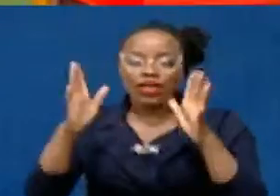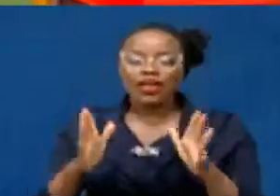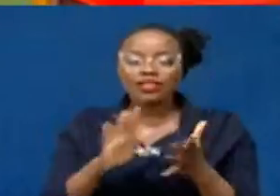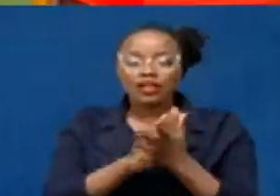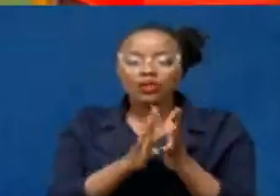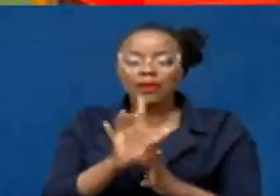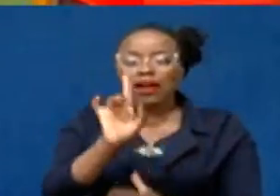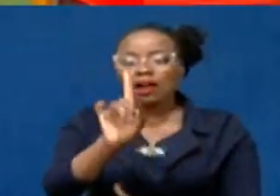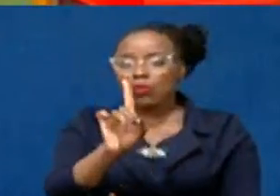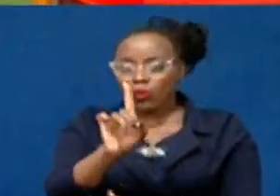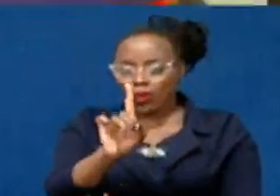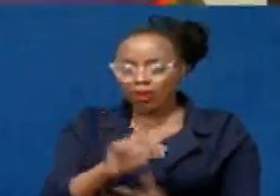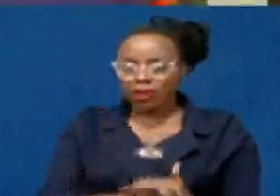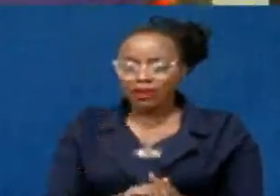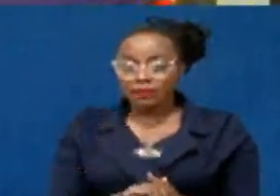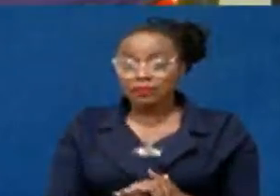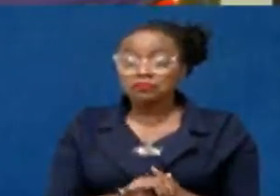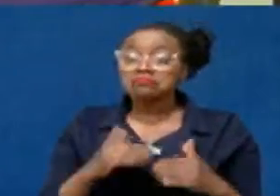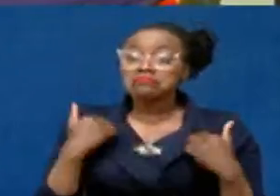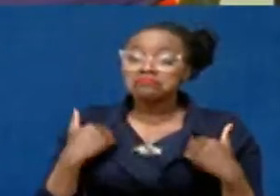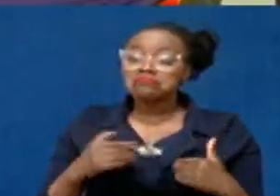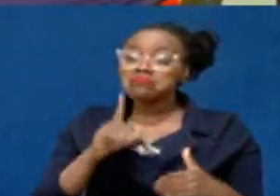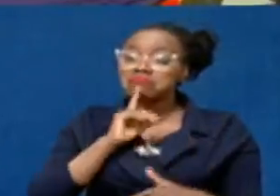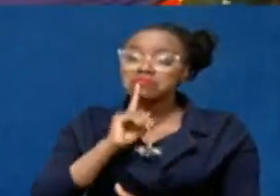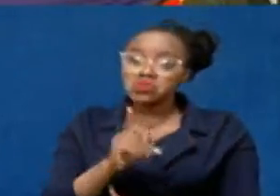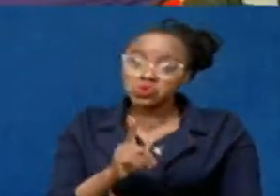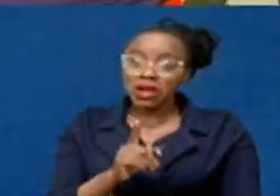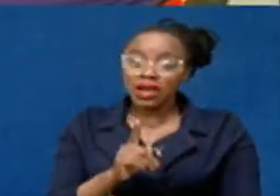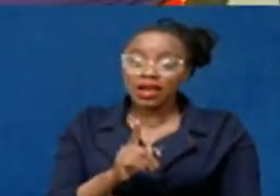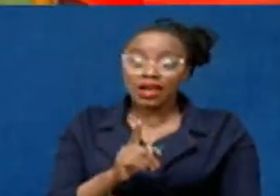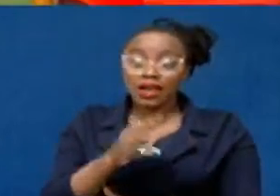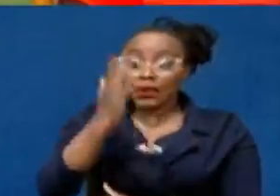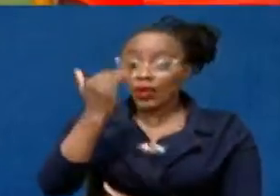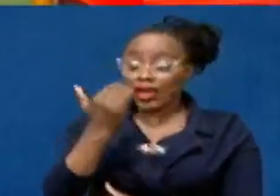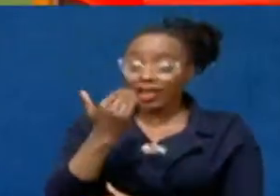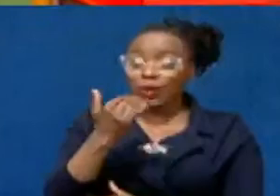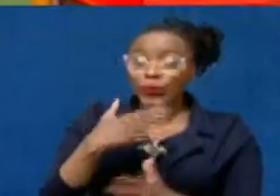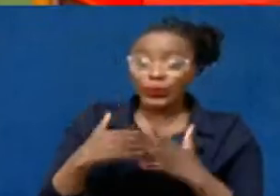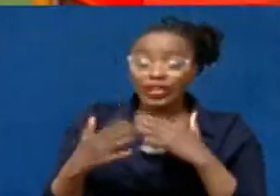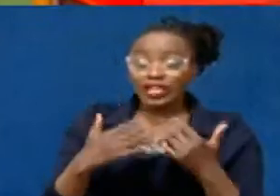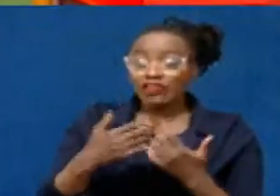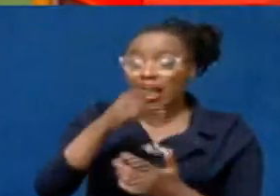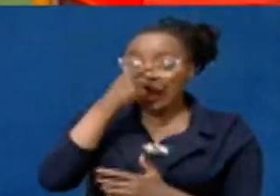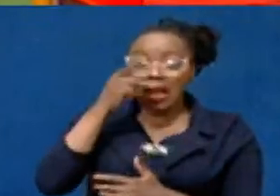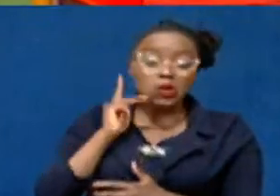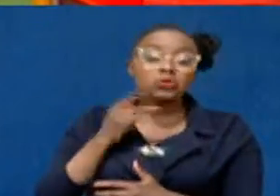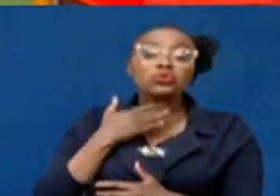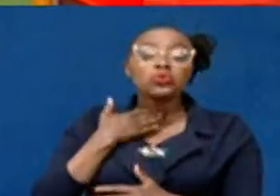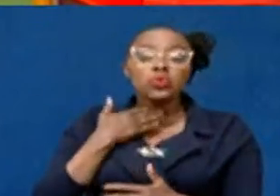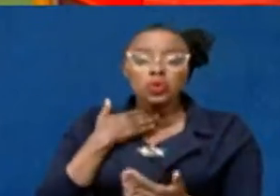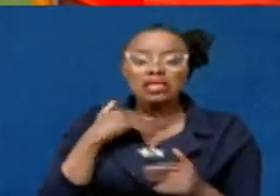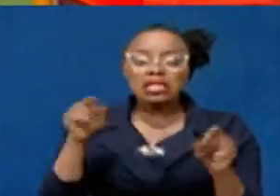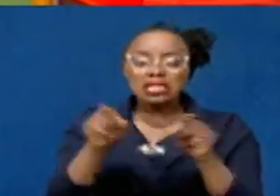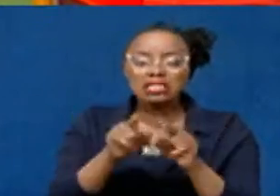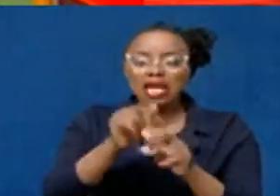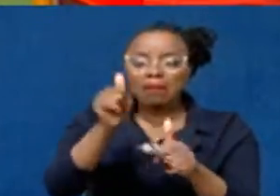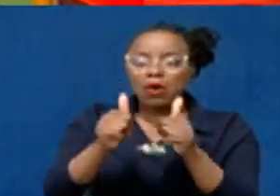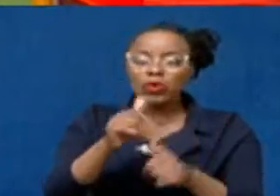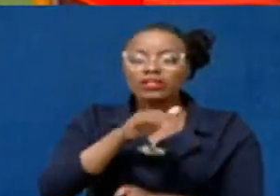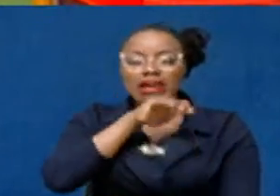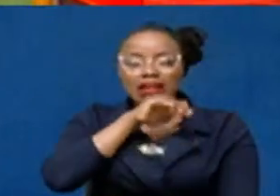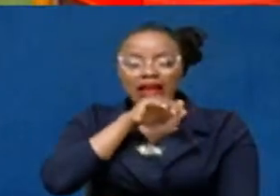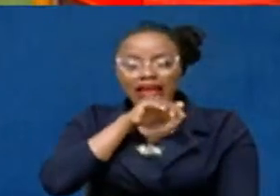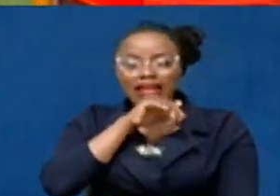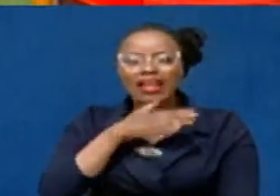kama kitu kimoja. Mimi nina hakika kwa sababu yale ambayo Kalonzo anataka ndio yale ambayo